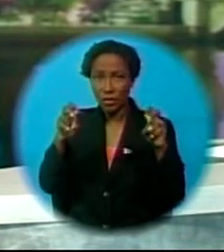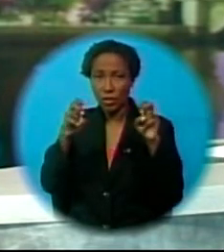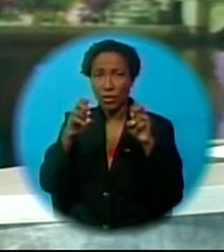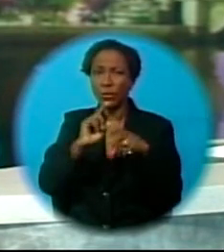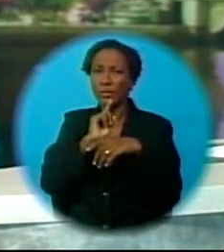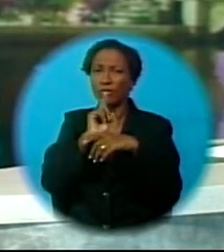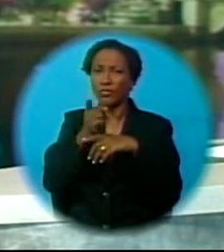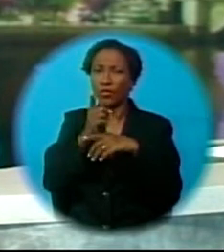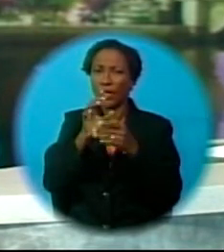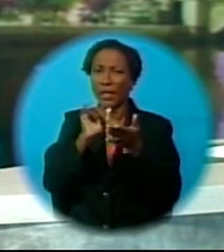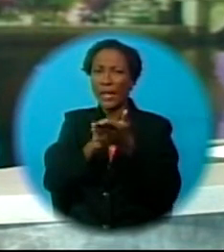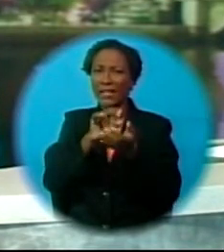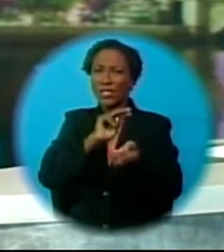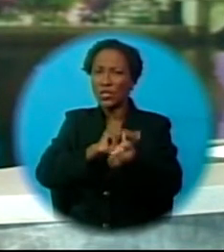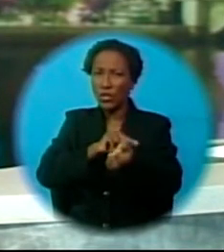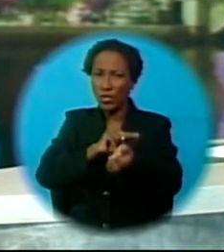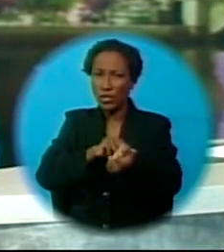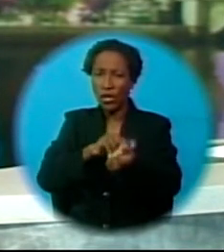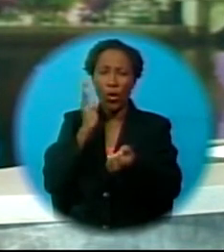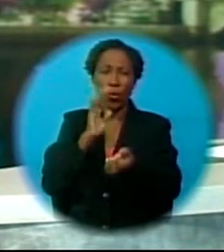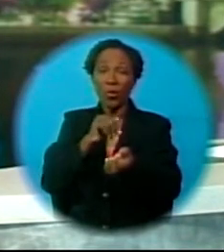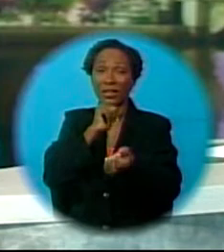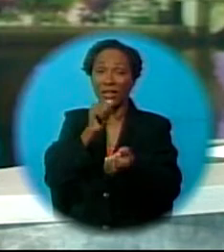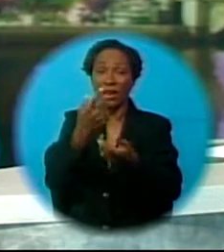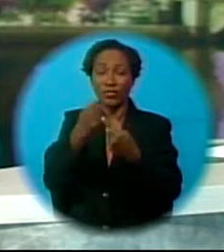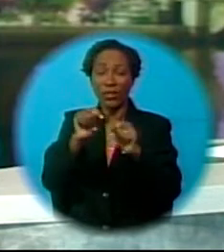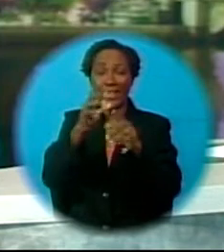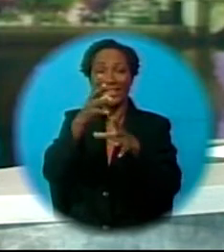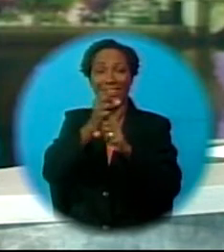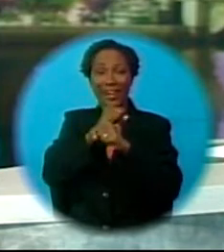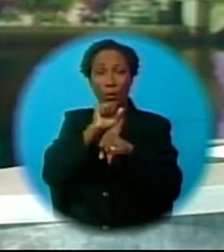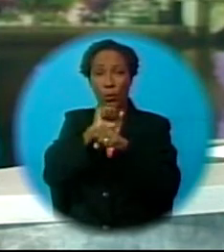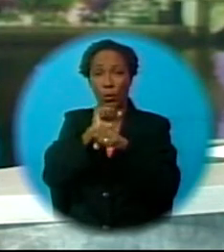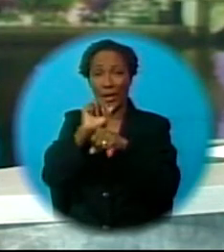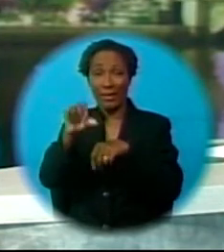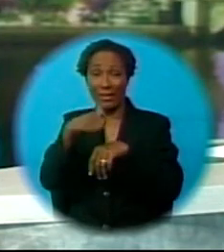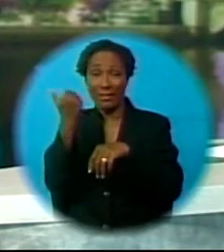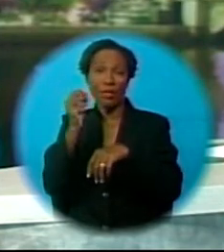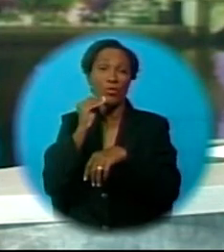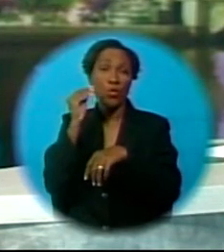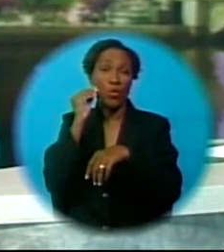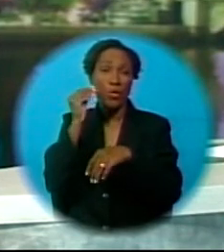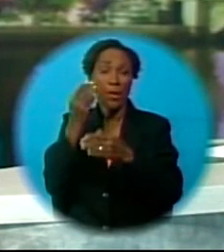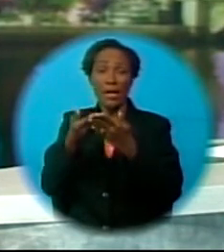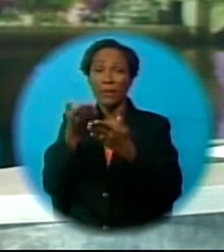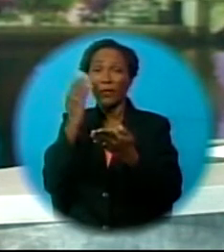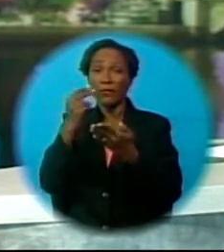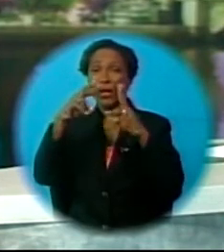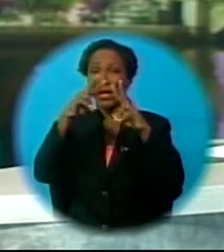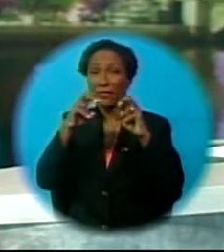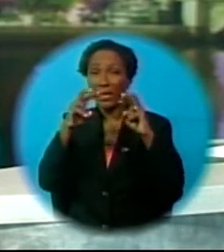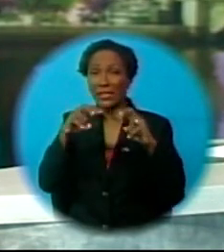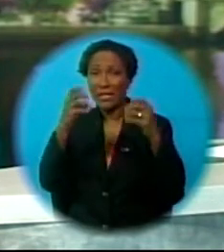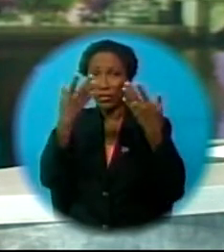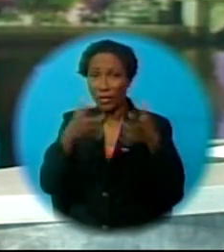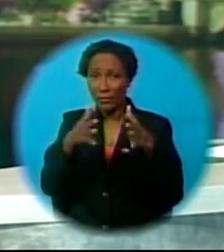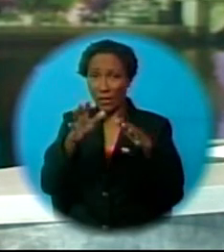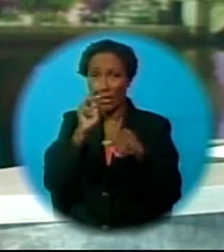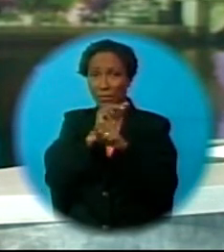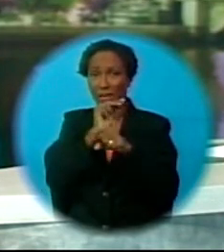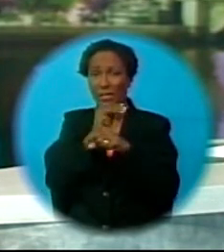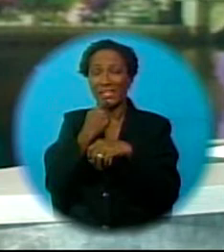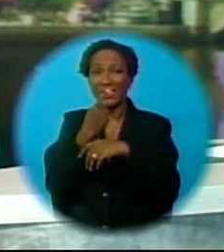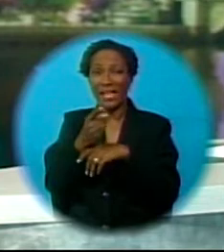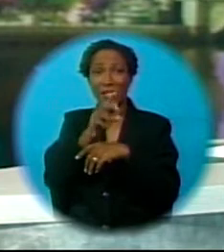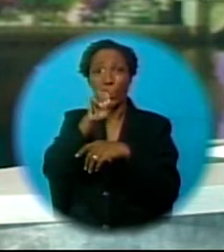does not secure similar employment in another home before the investigation has been concluded. The ministry says so far